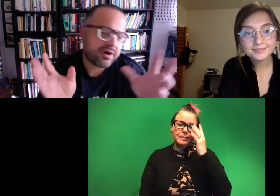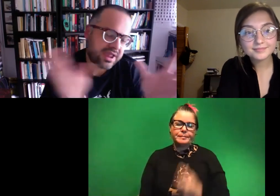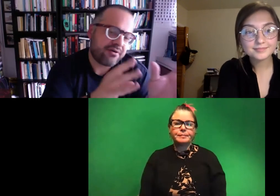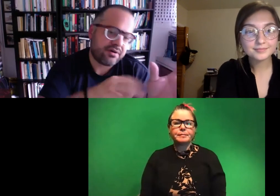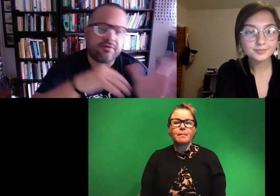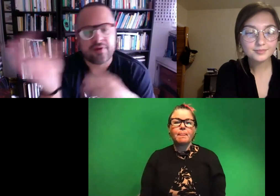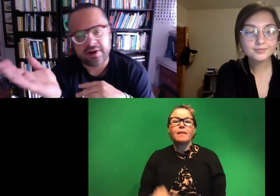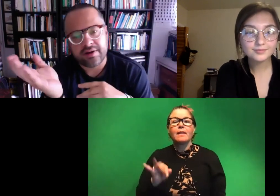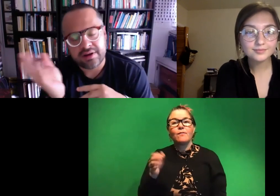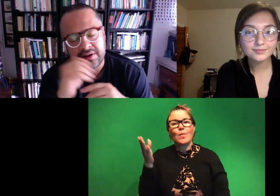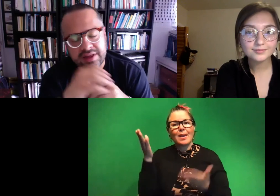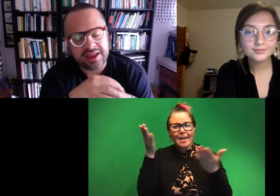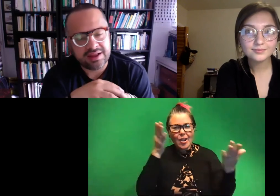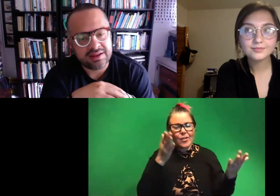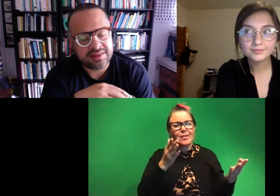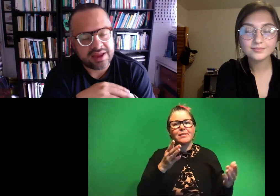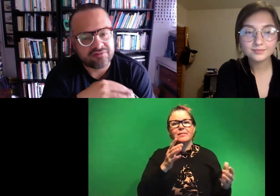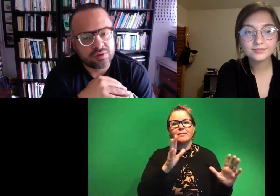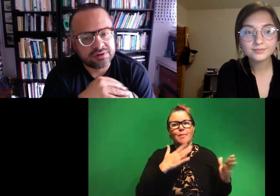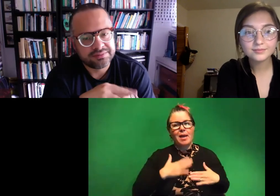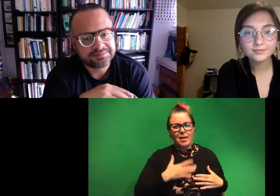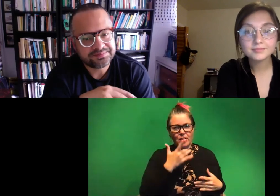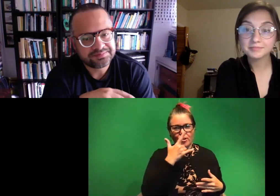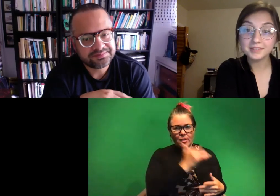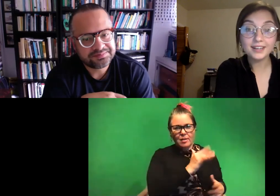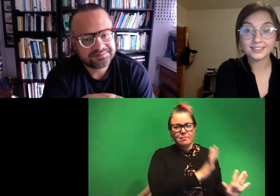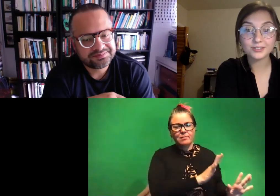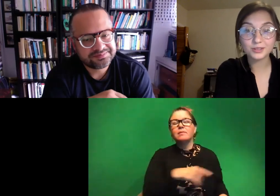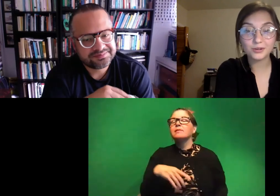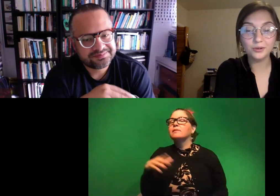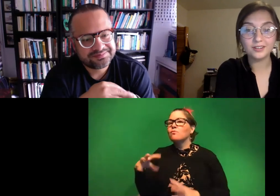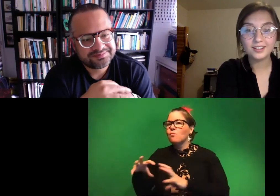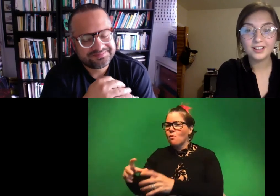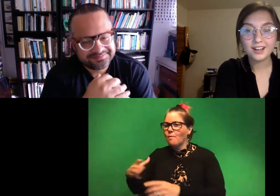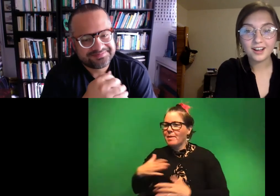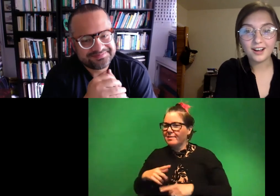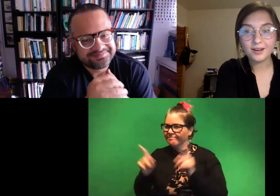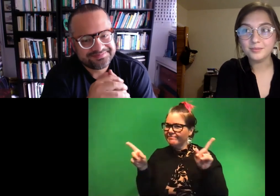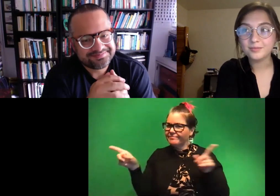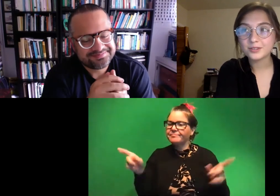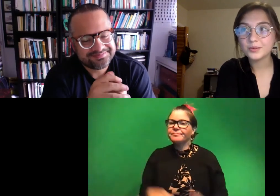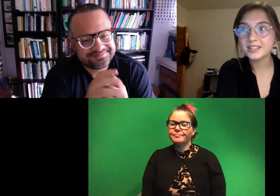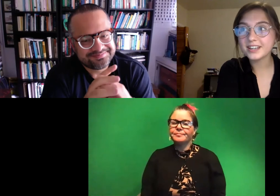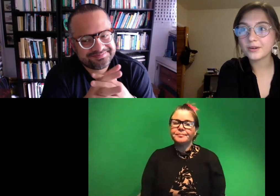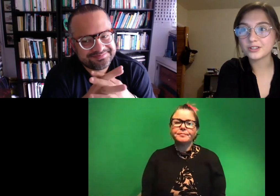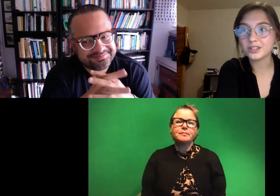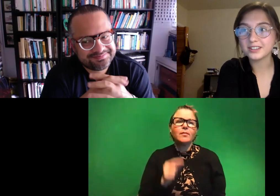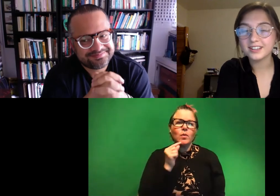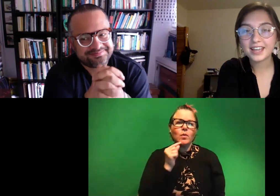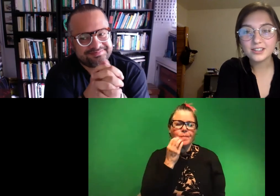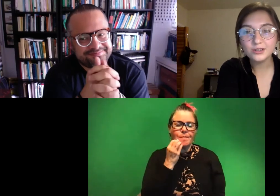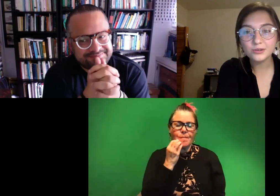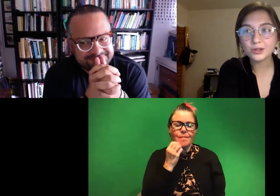If you are a carrier or you are like a roller. Yeah, that's really cool. So we did get a